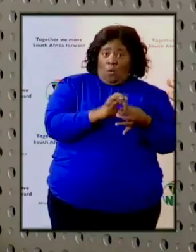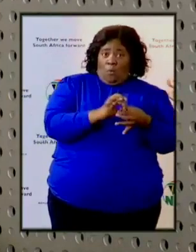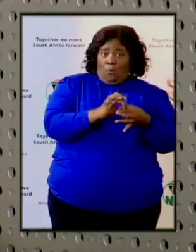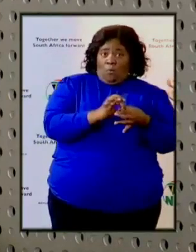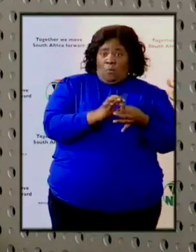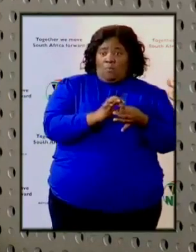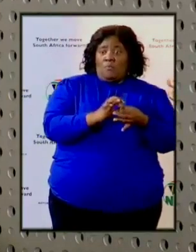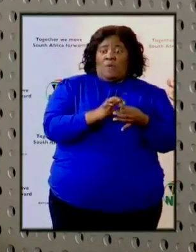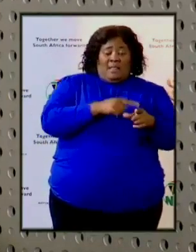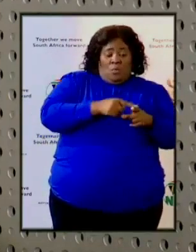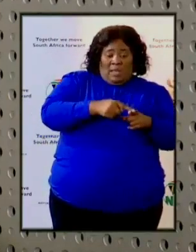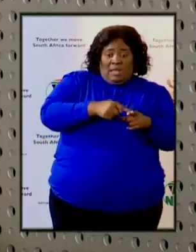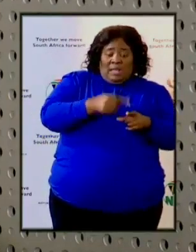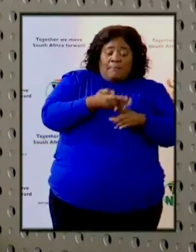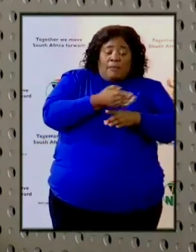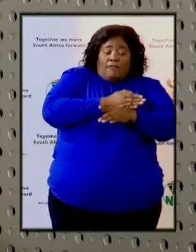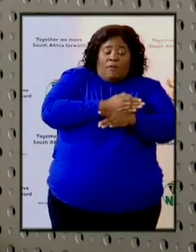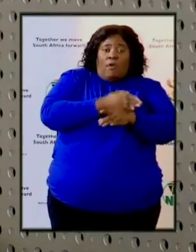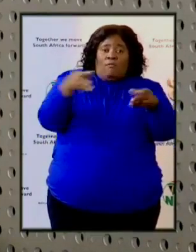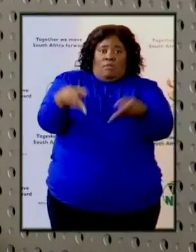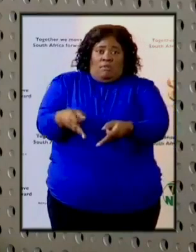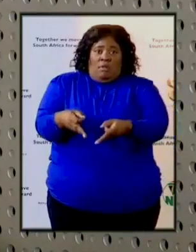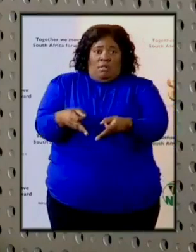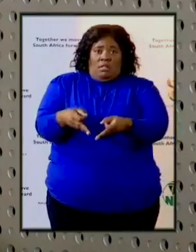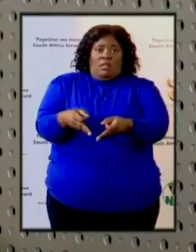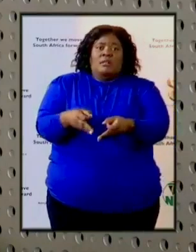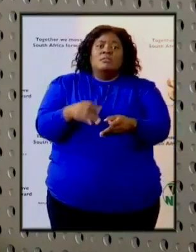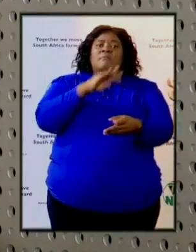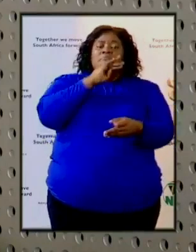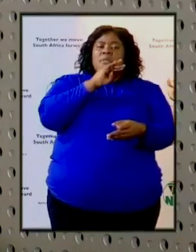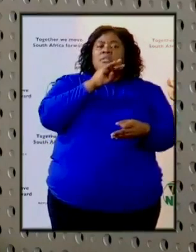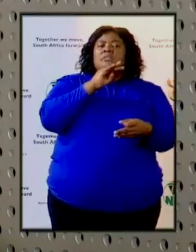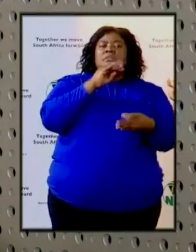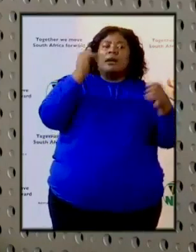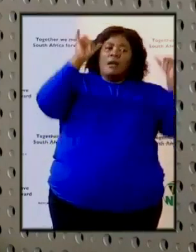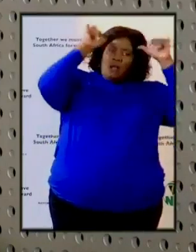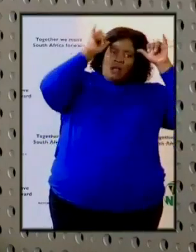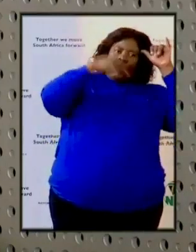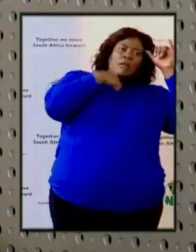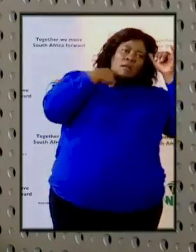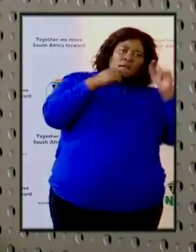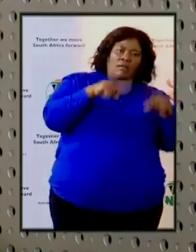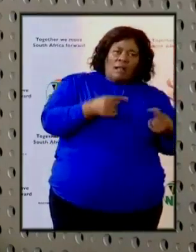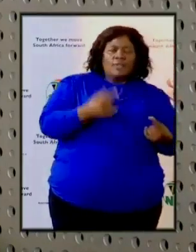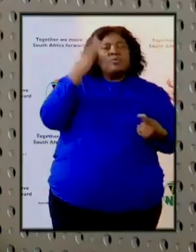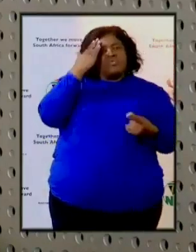same time. So we also, we know that in our culture, Fanesio